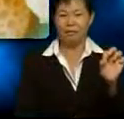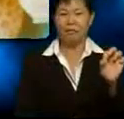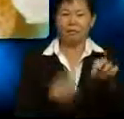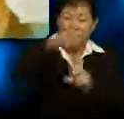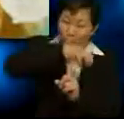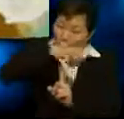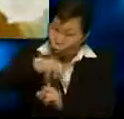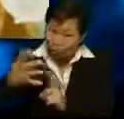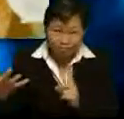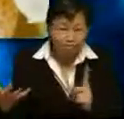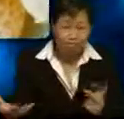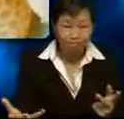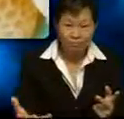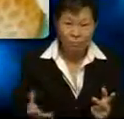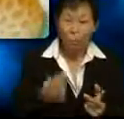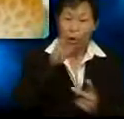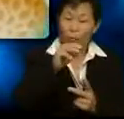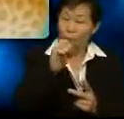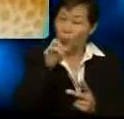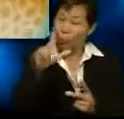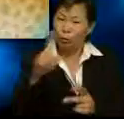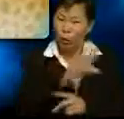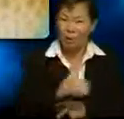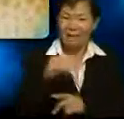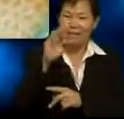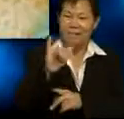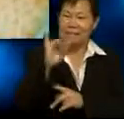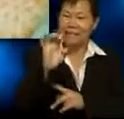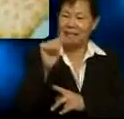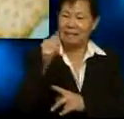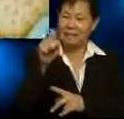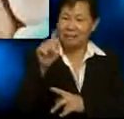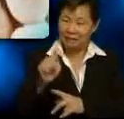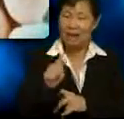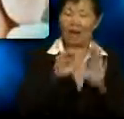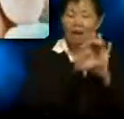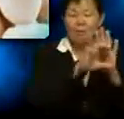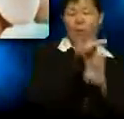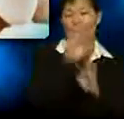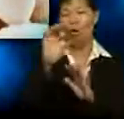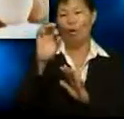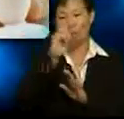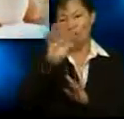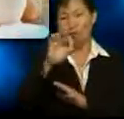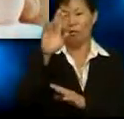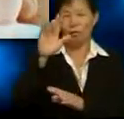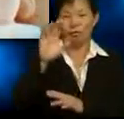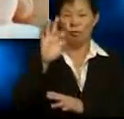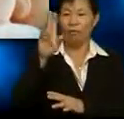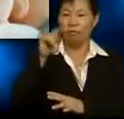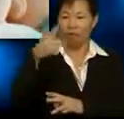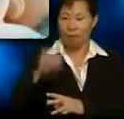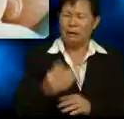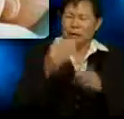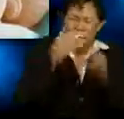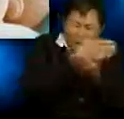Mushroom, molds, and yeast are examples of fungi. Some fungi like yeast are so